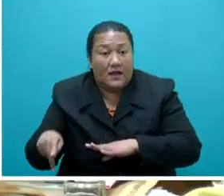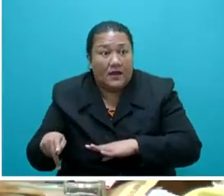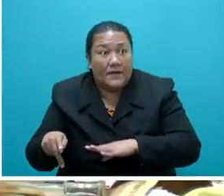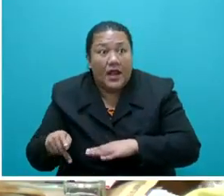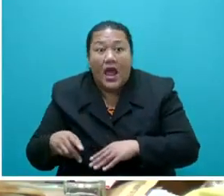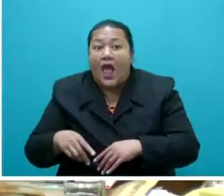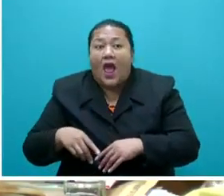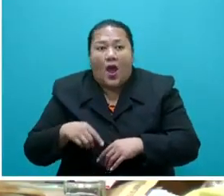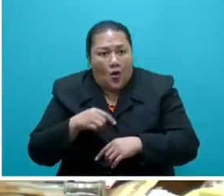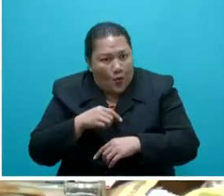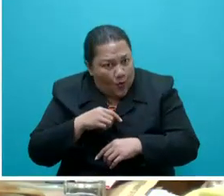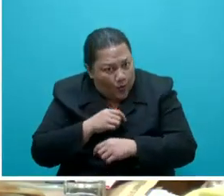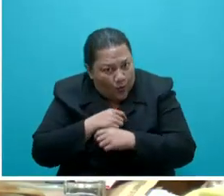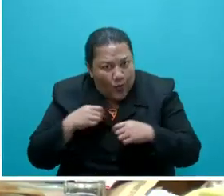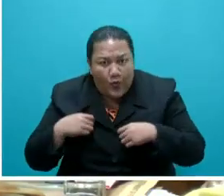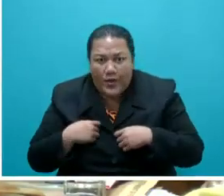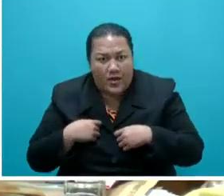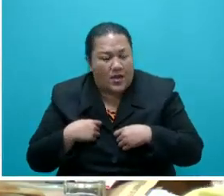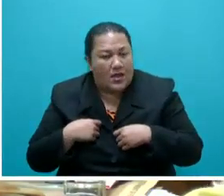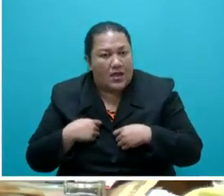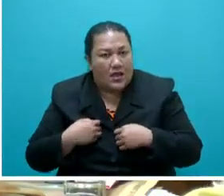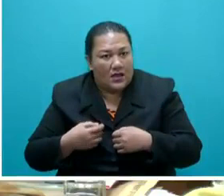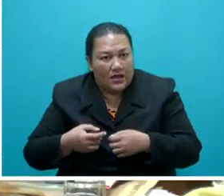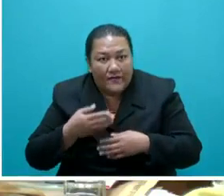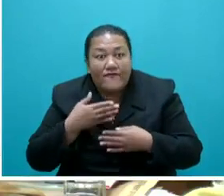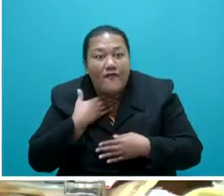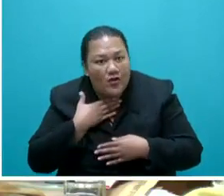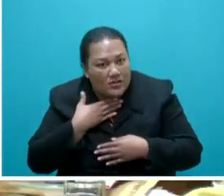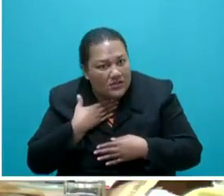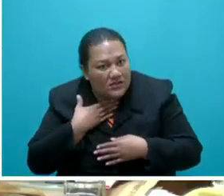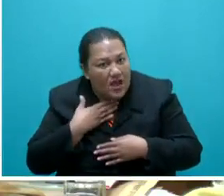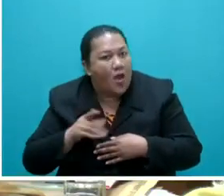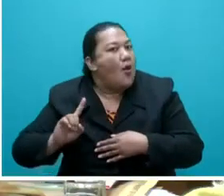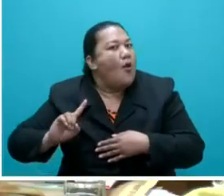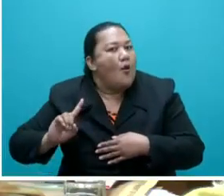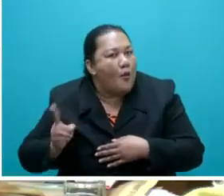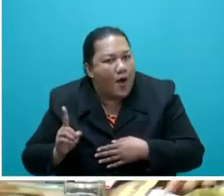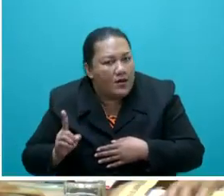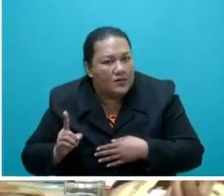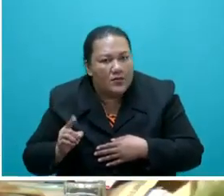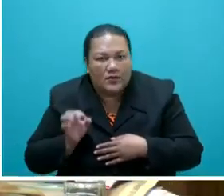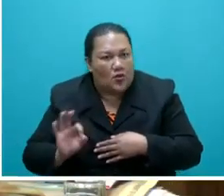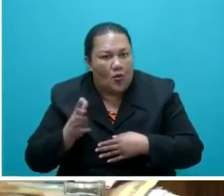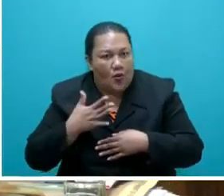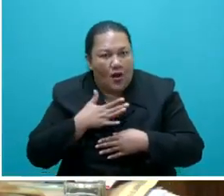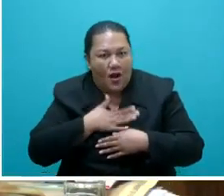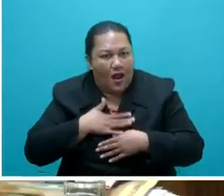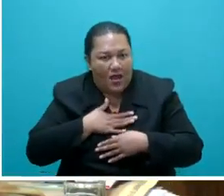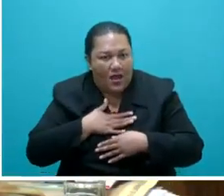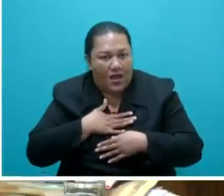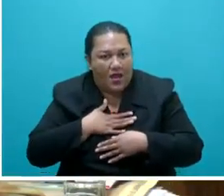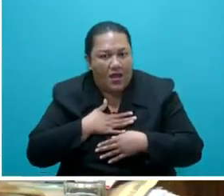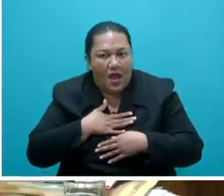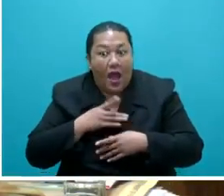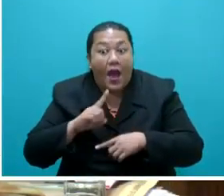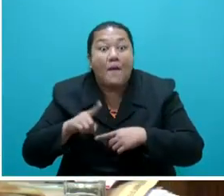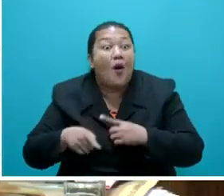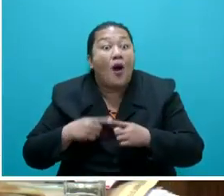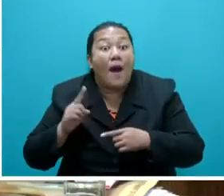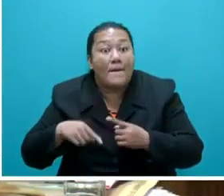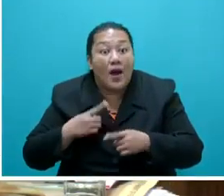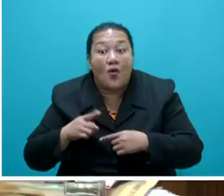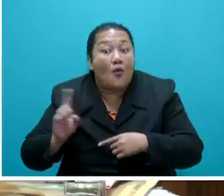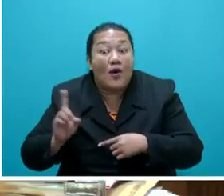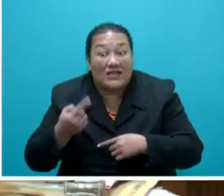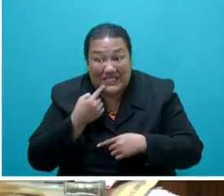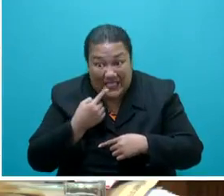agree with, people react. People believe in what we say, and as followers or non-followers, they can